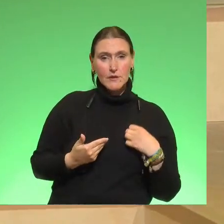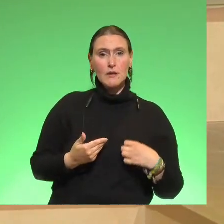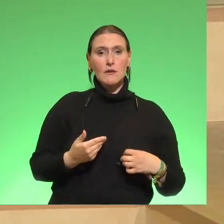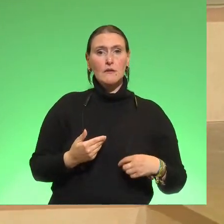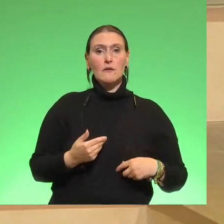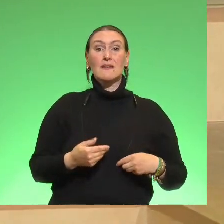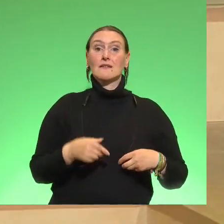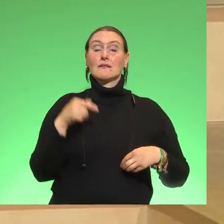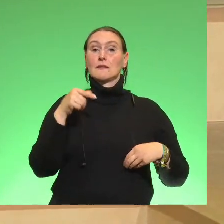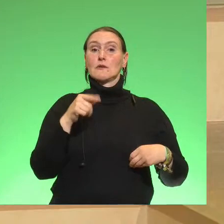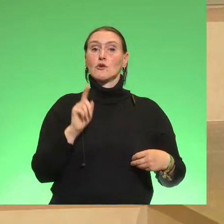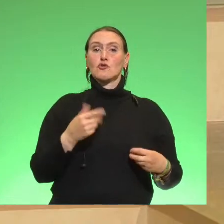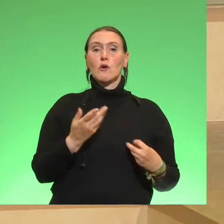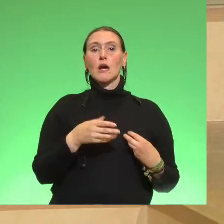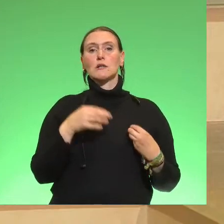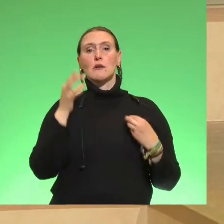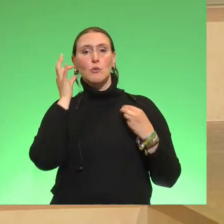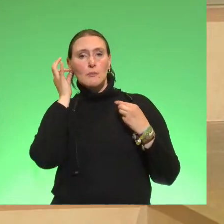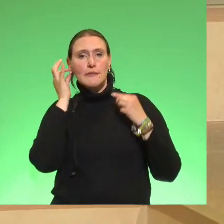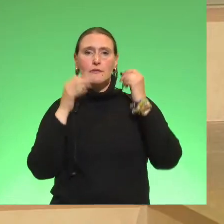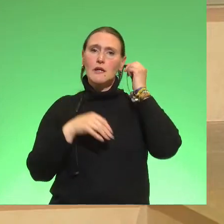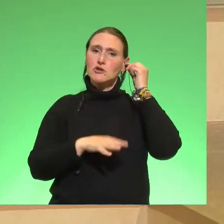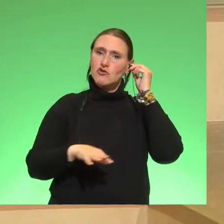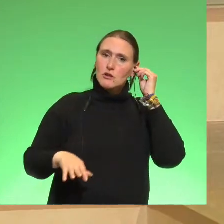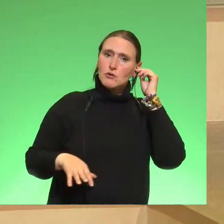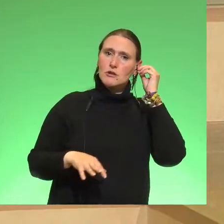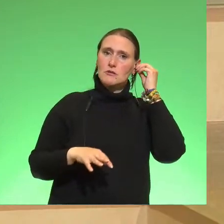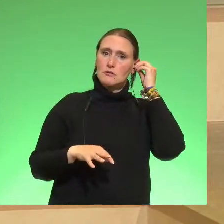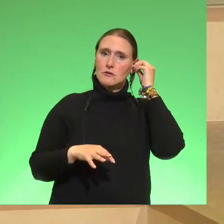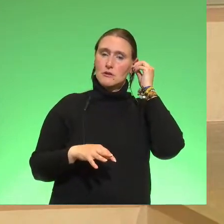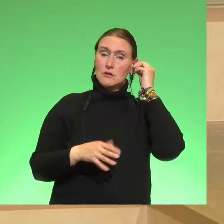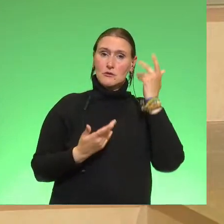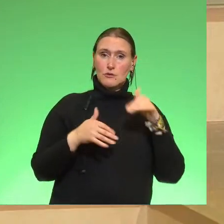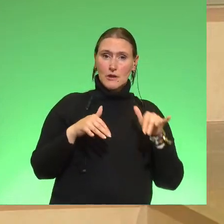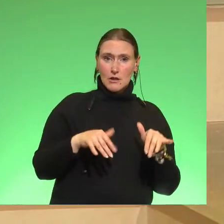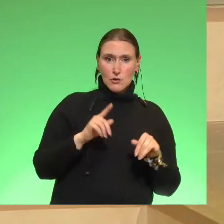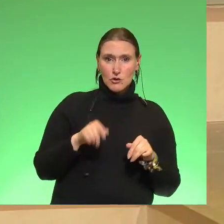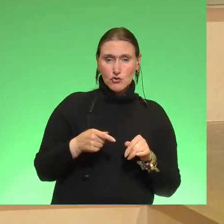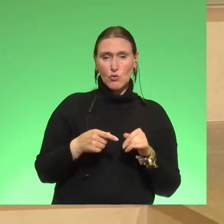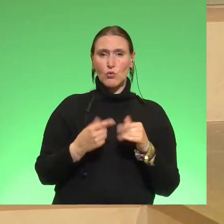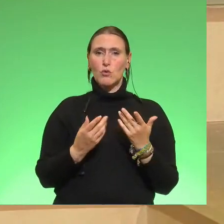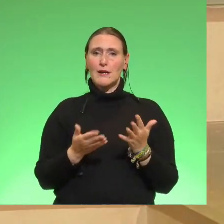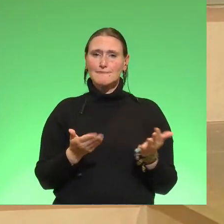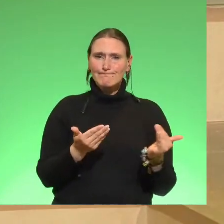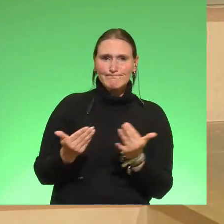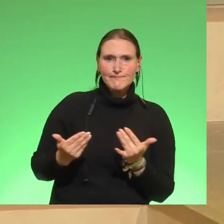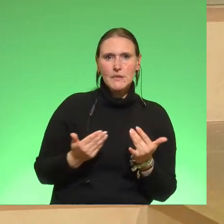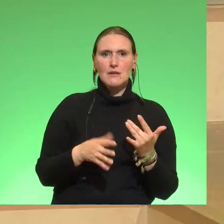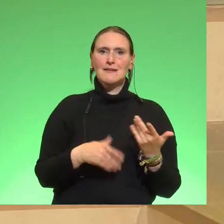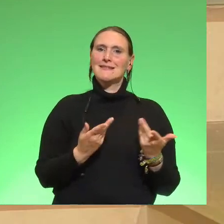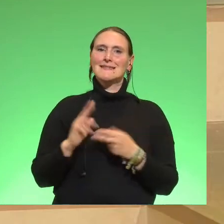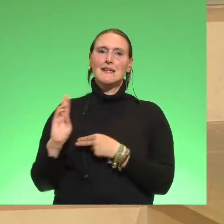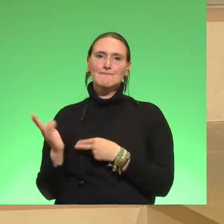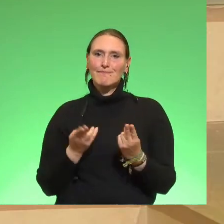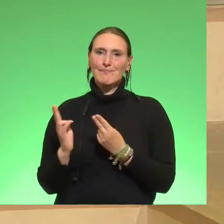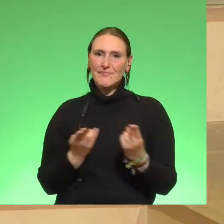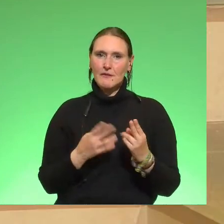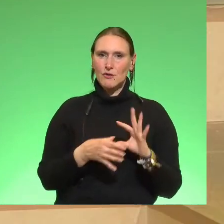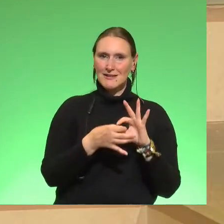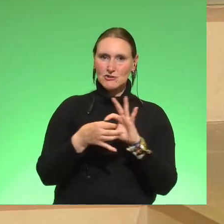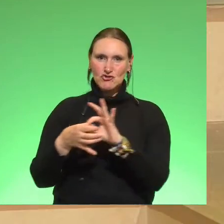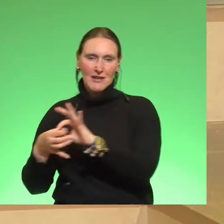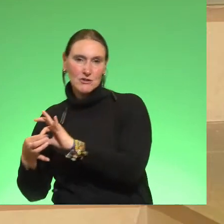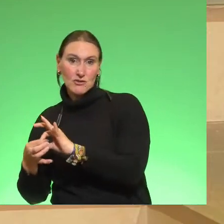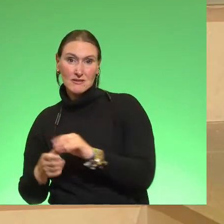reproductive labor of women, children, the elders, and servants, he requires these supply chains and the labor on them, and the